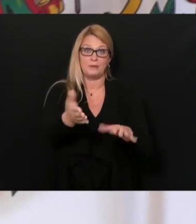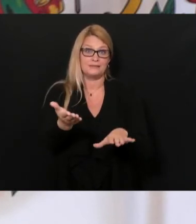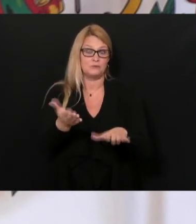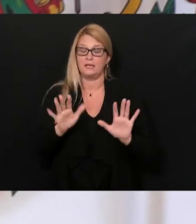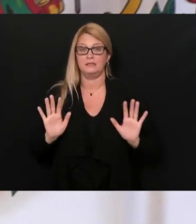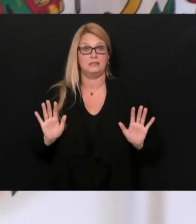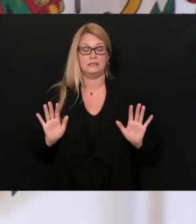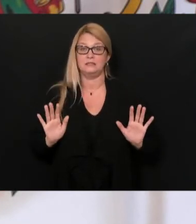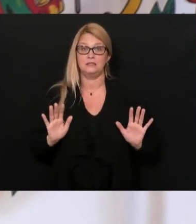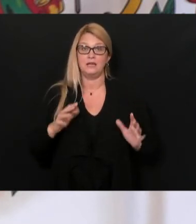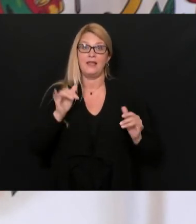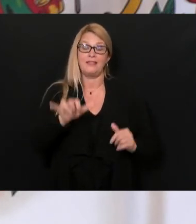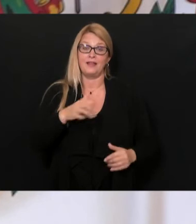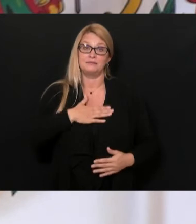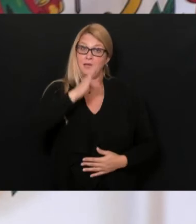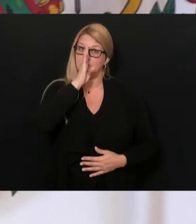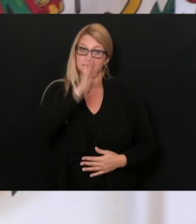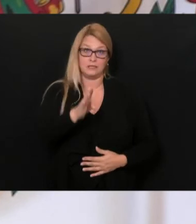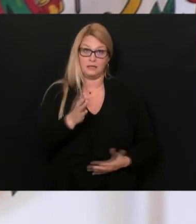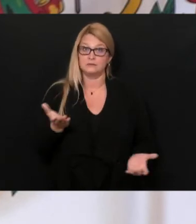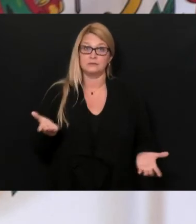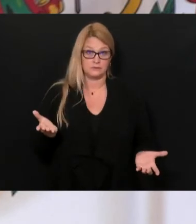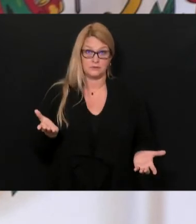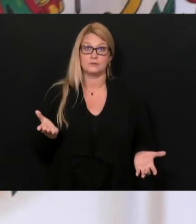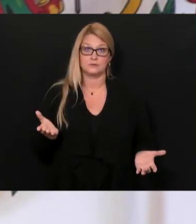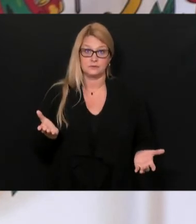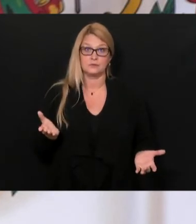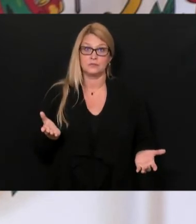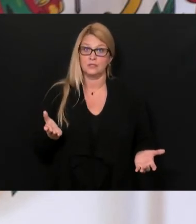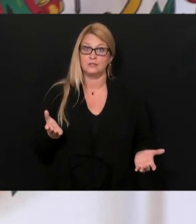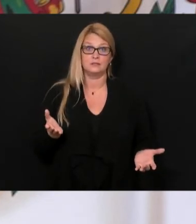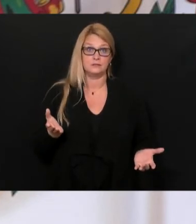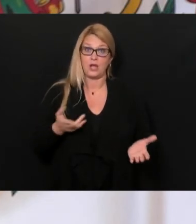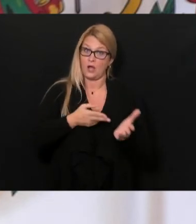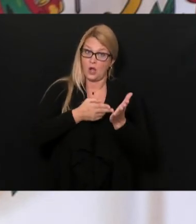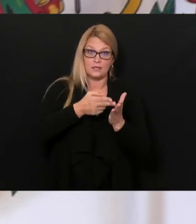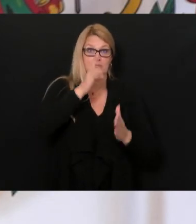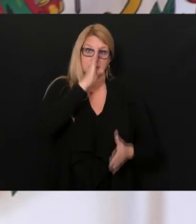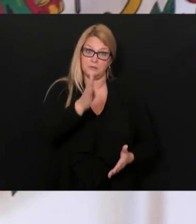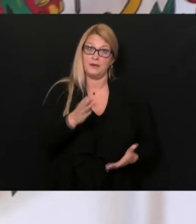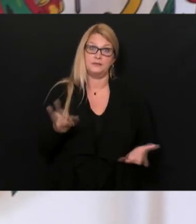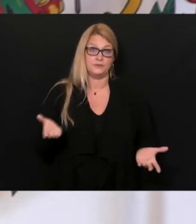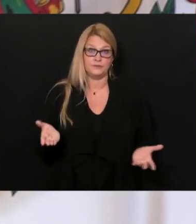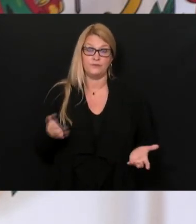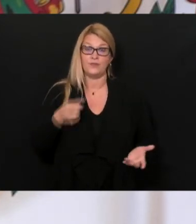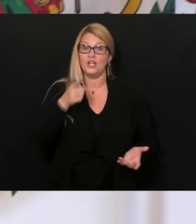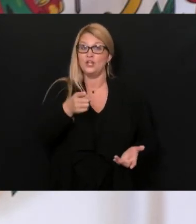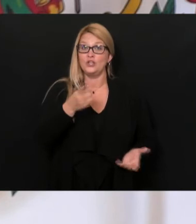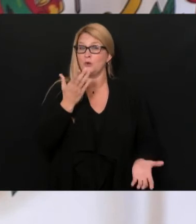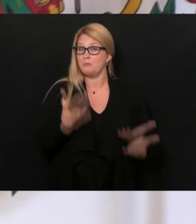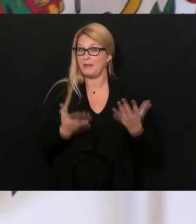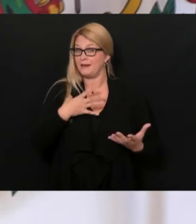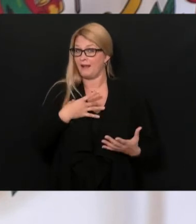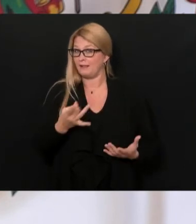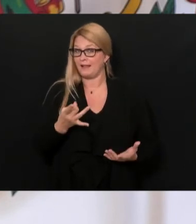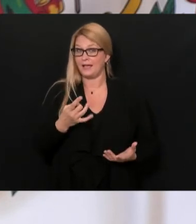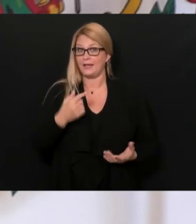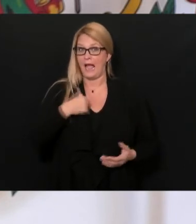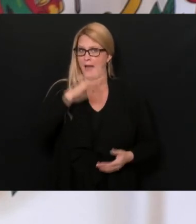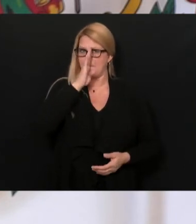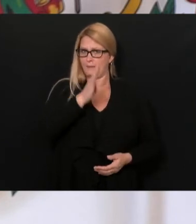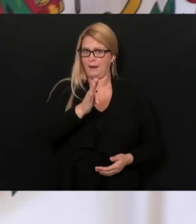cannot be any more blunt. I cannot be any more straightforward. You may not like me being that blunt, but it's